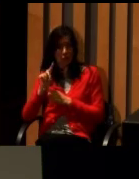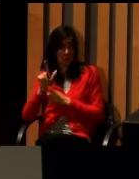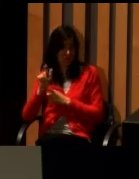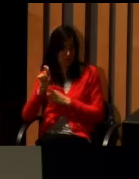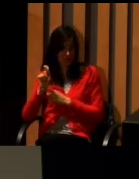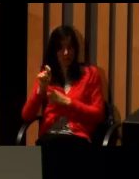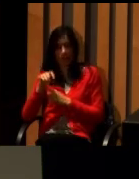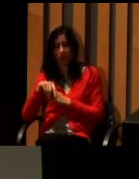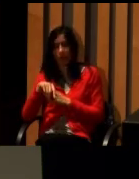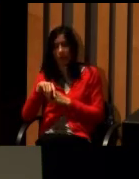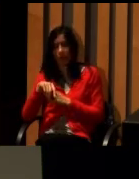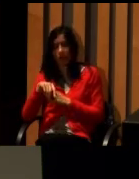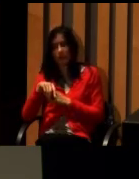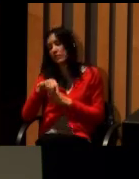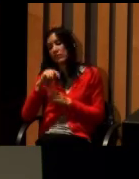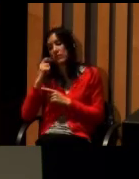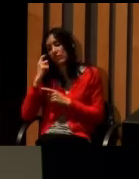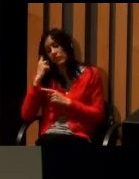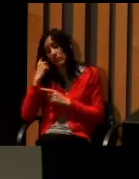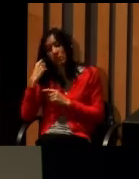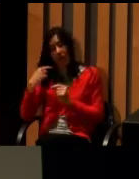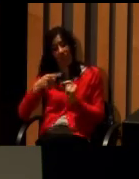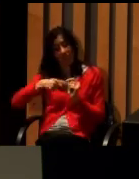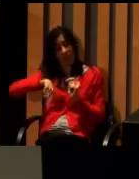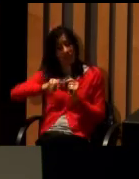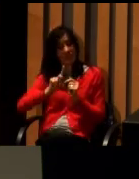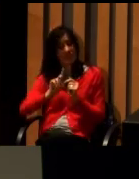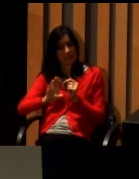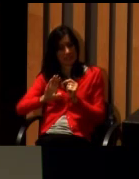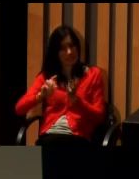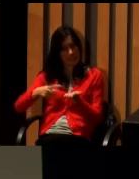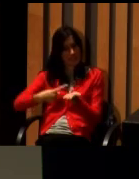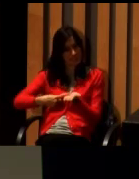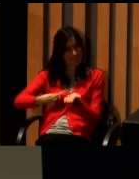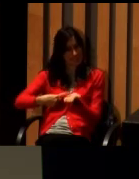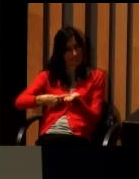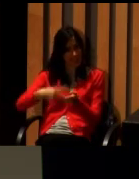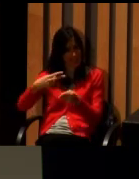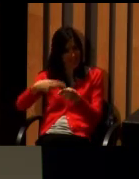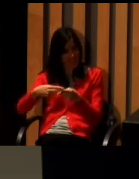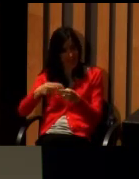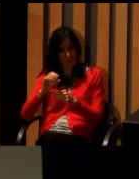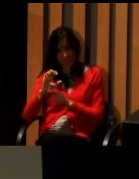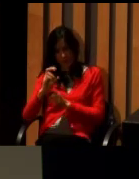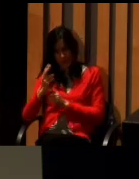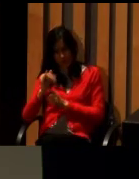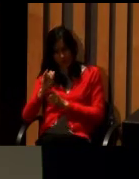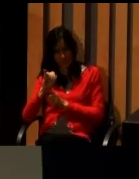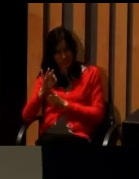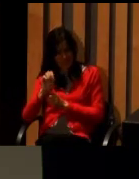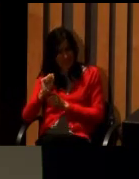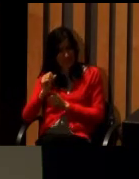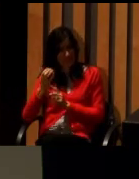And even that dialogue they had in their community about the name Chiefs,